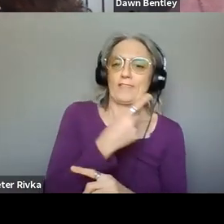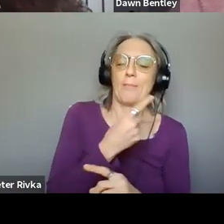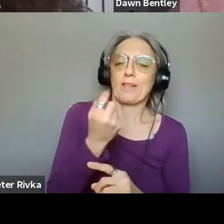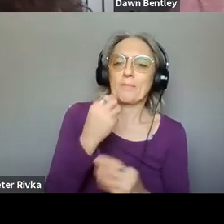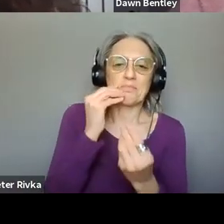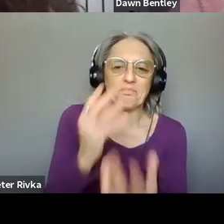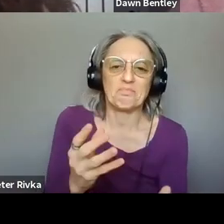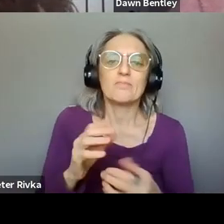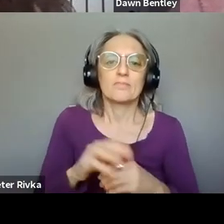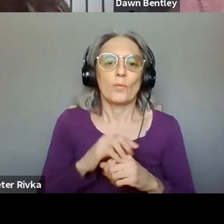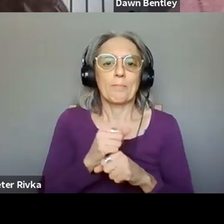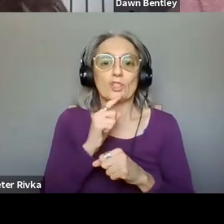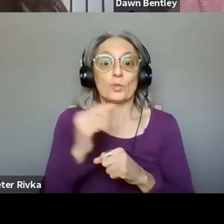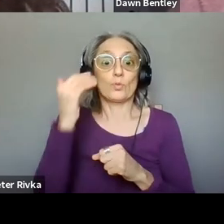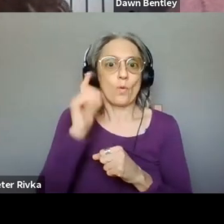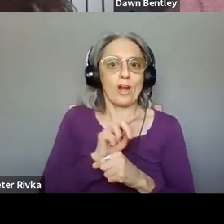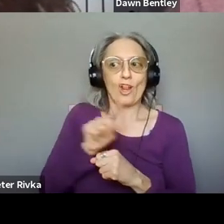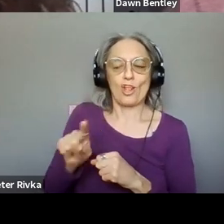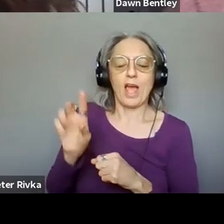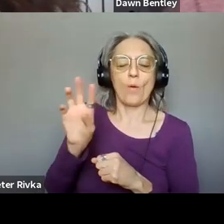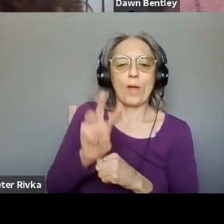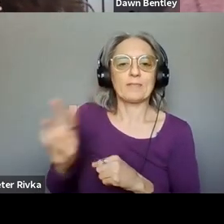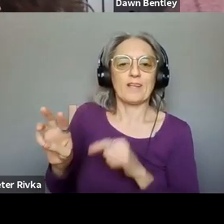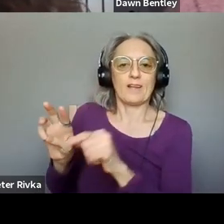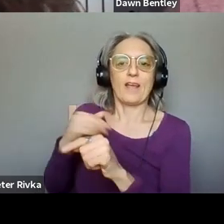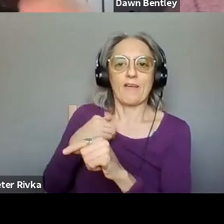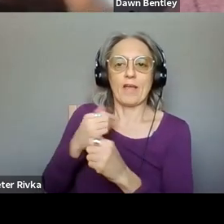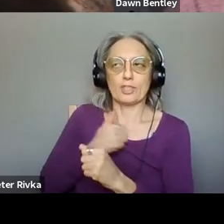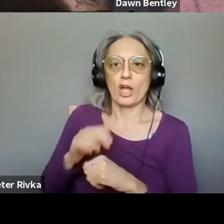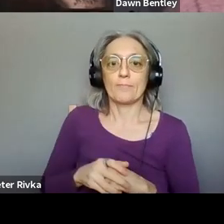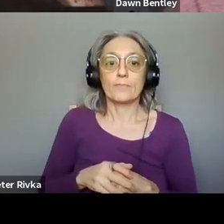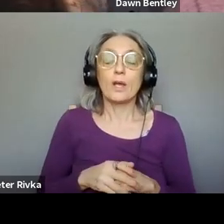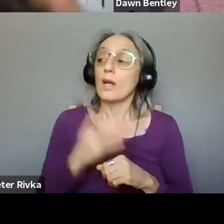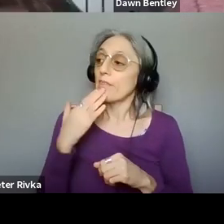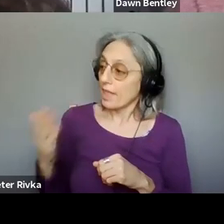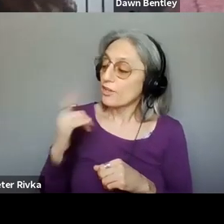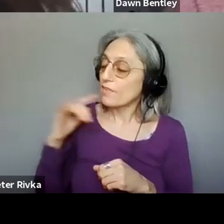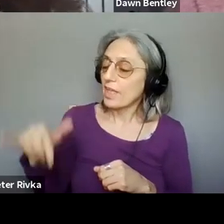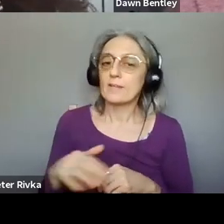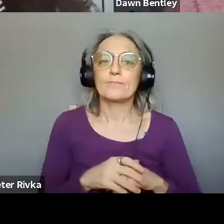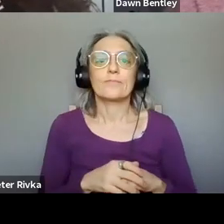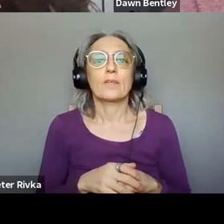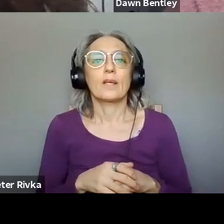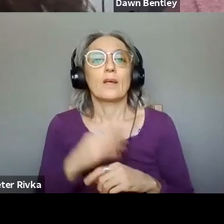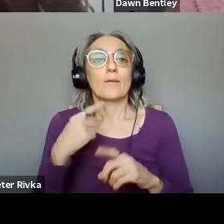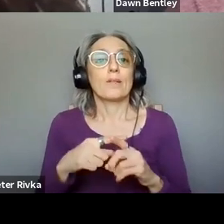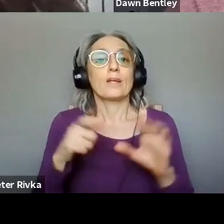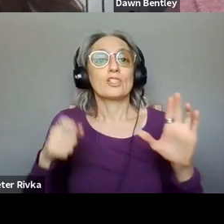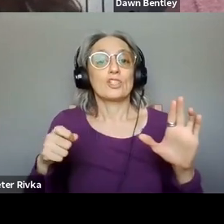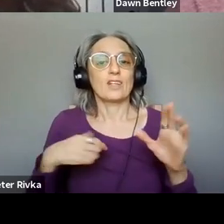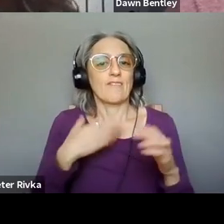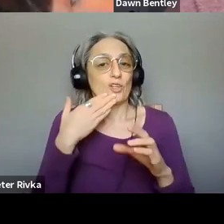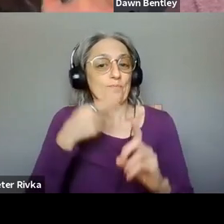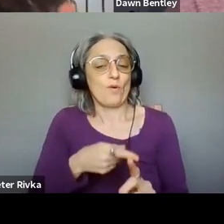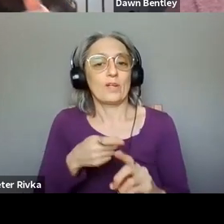we left, I wanted to be sure everyone knew those are available on our website. I'm sorry. No, I appreciate that. And Judge makes a really good point that if a guardianship